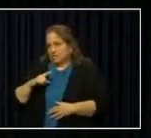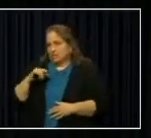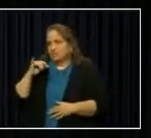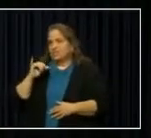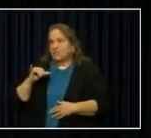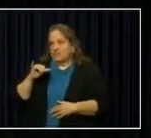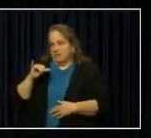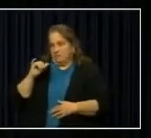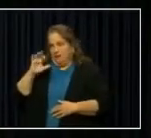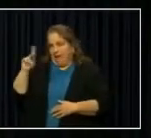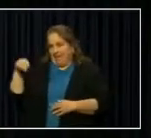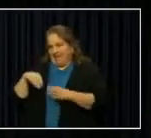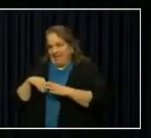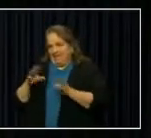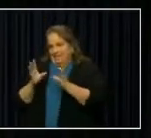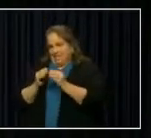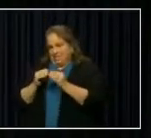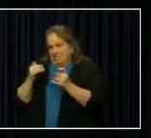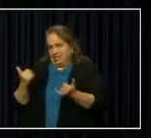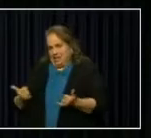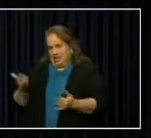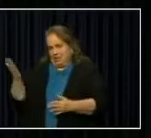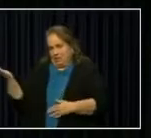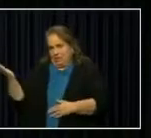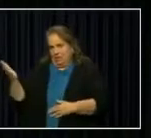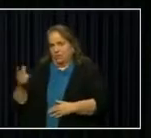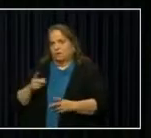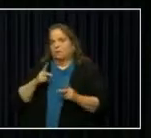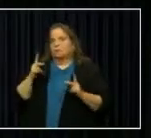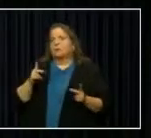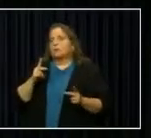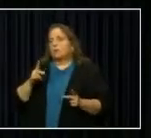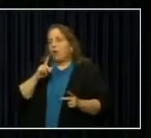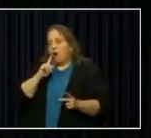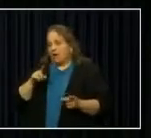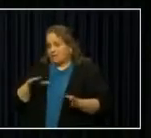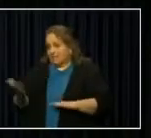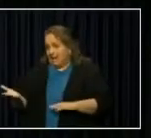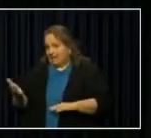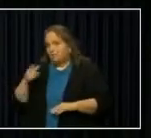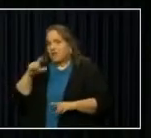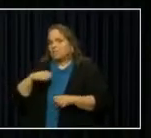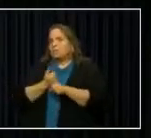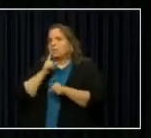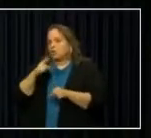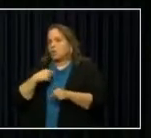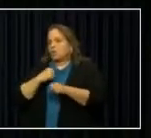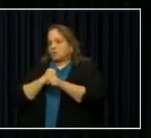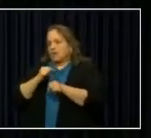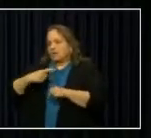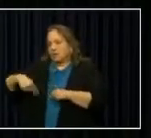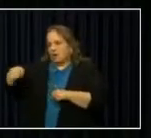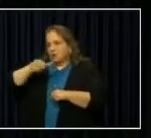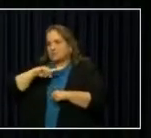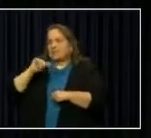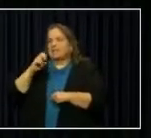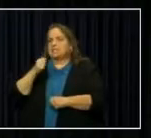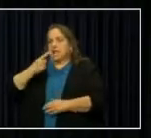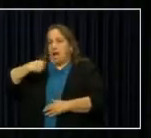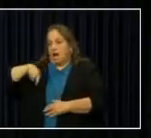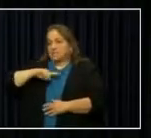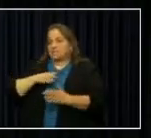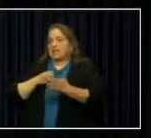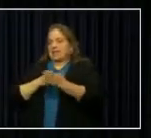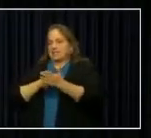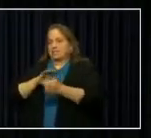in session. We can't be divided. People are dying, and we got to make sure that we protect those around us. It's just us